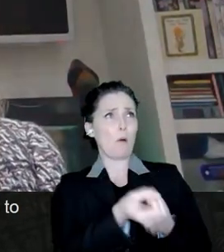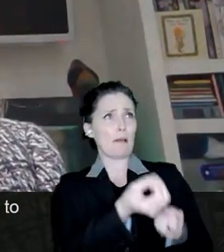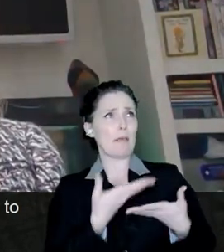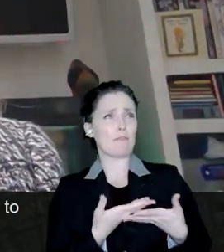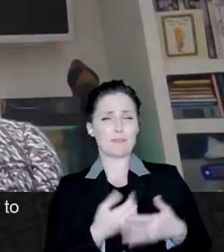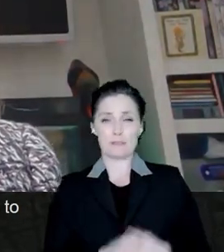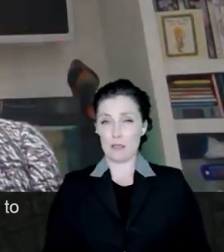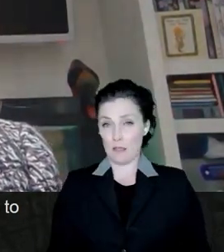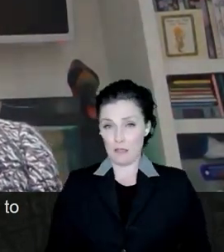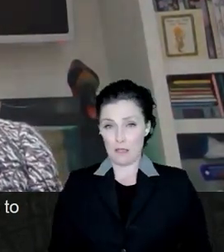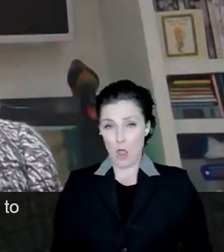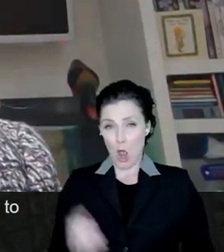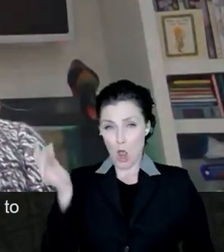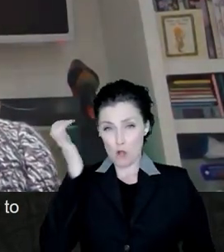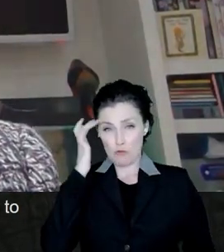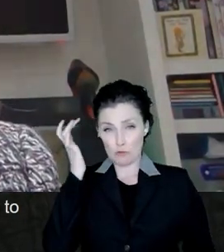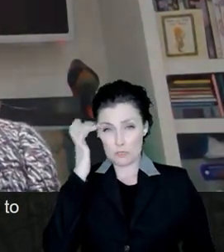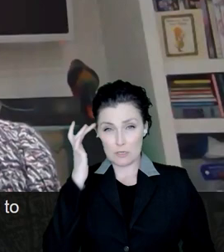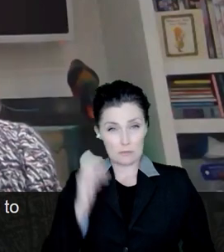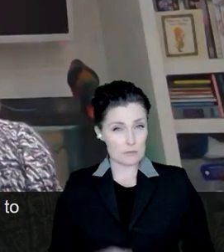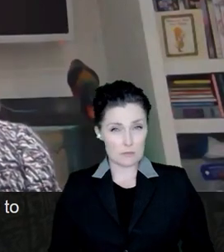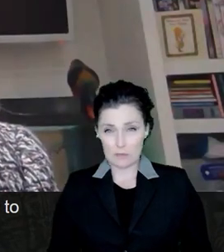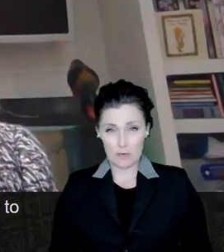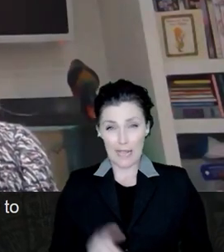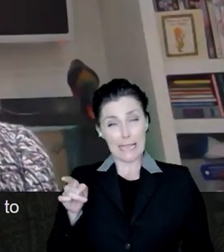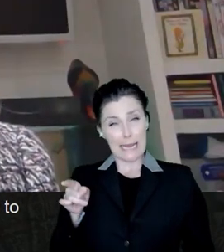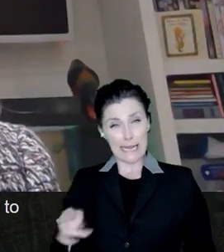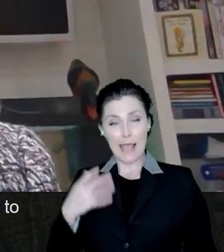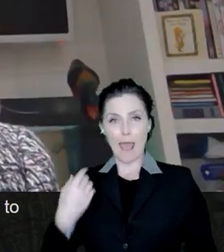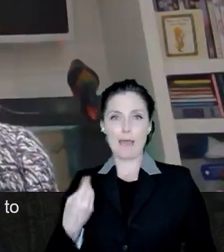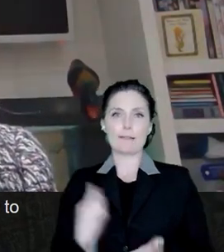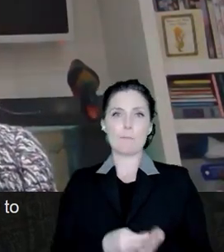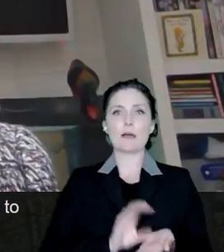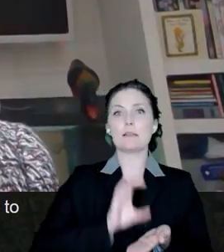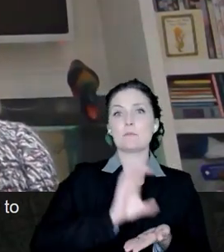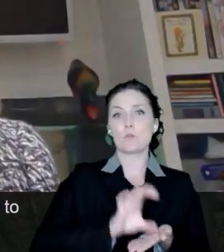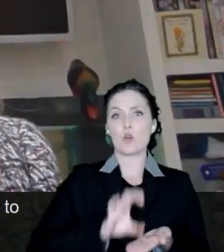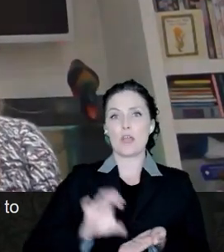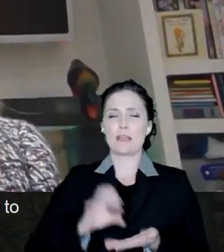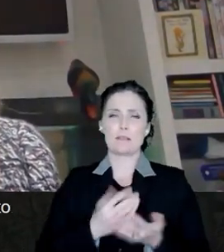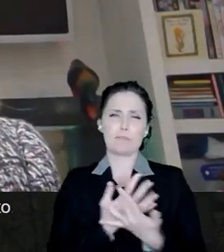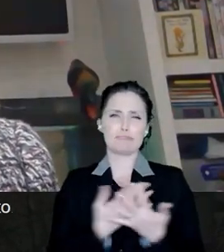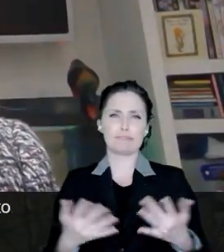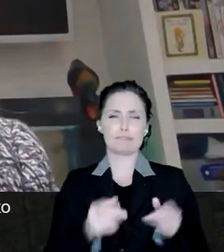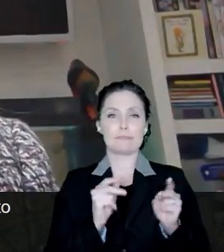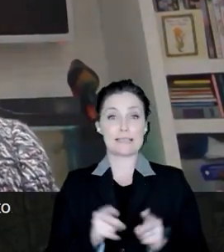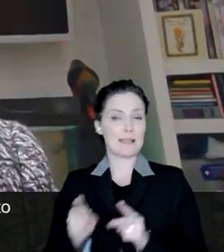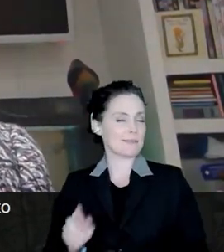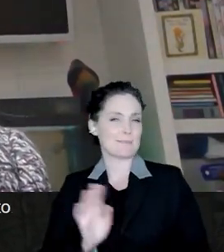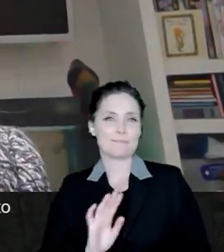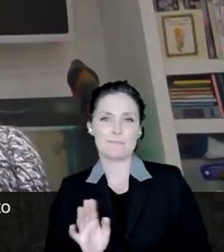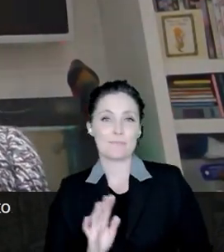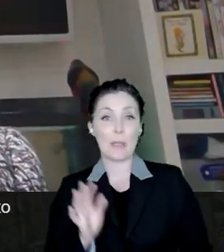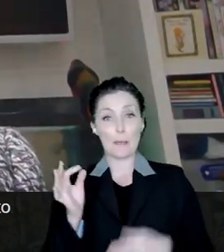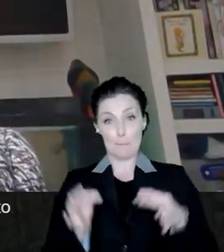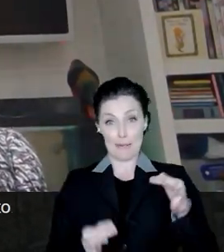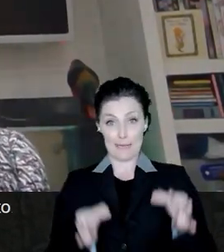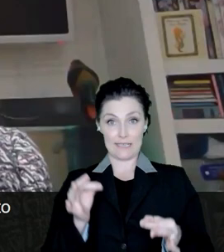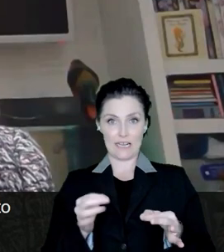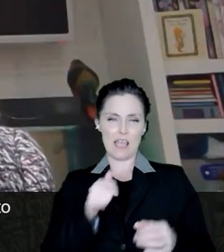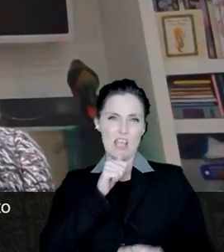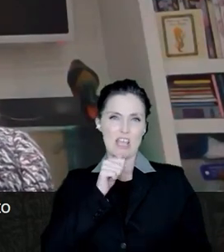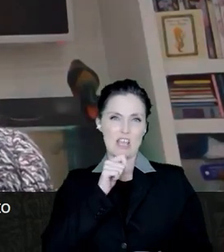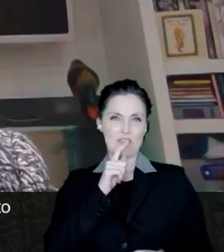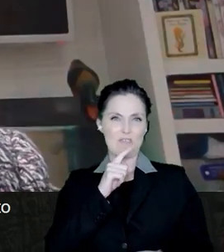Absolute nonsense. He has got the money to put into various schemes like this. But no, politically, he'd rather just have a go